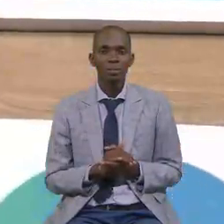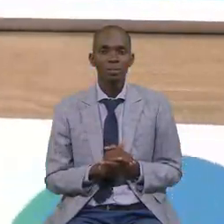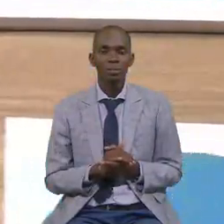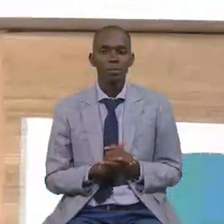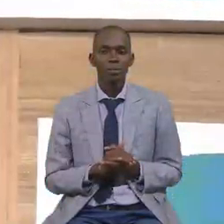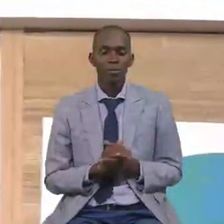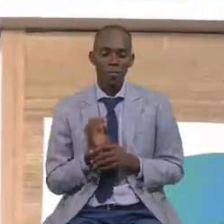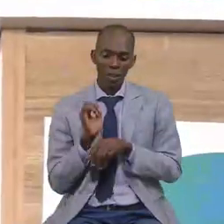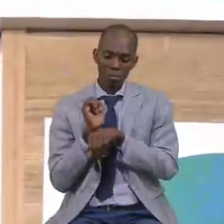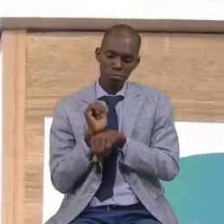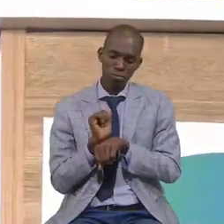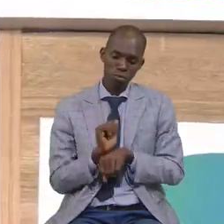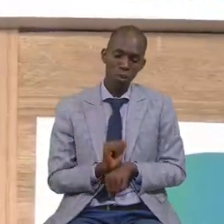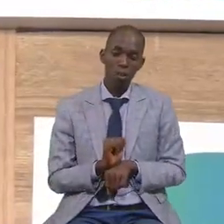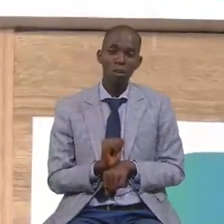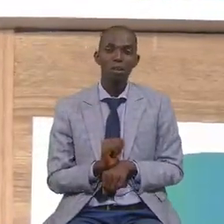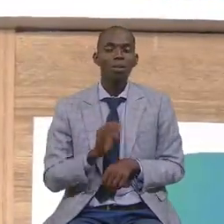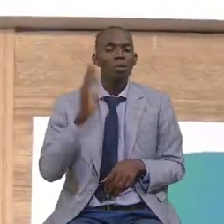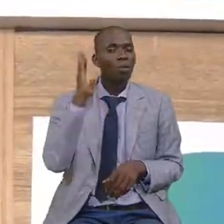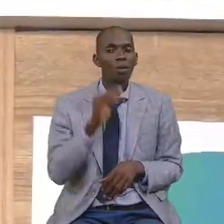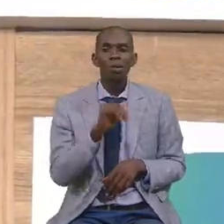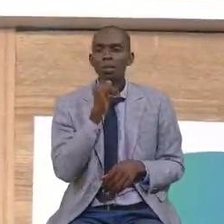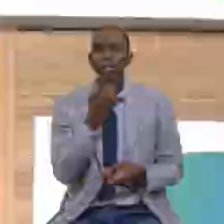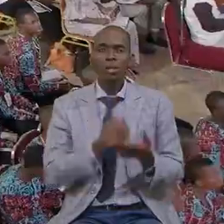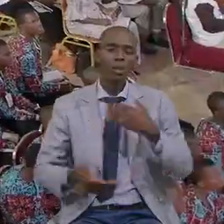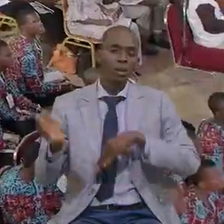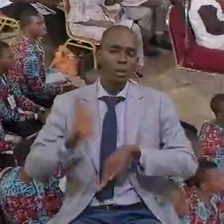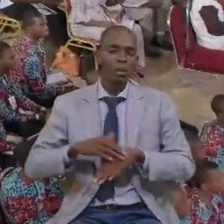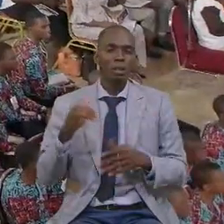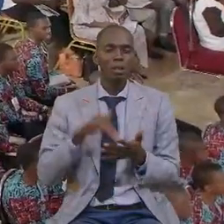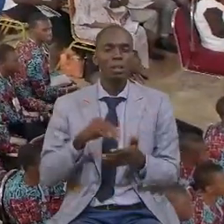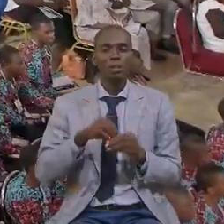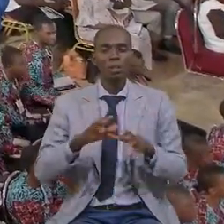Slavery will not come over in your life.